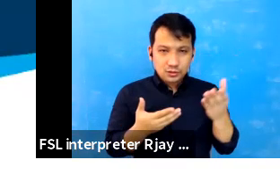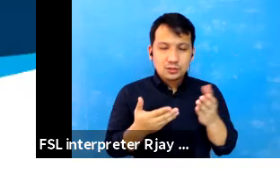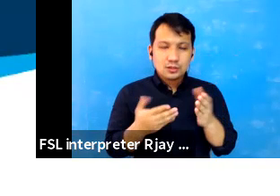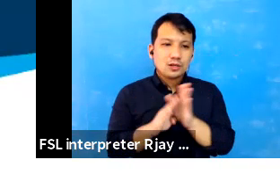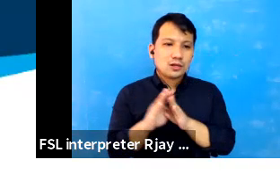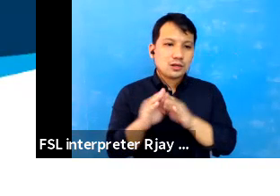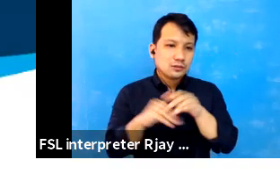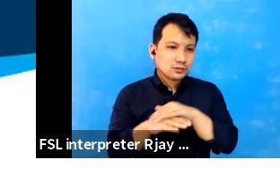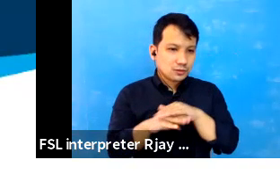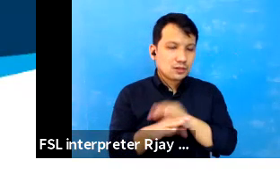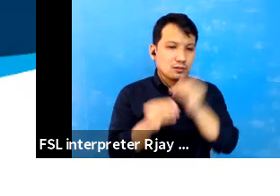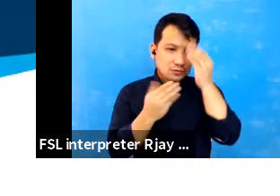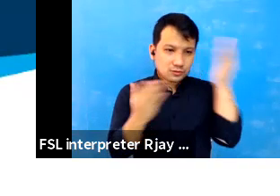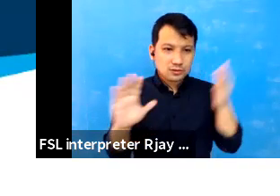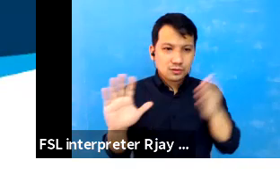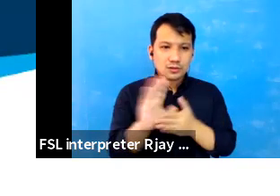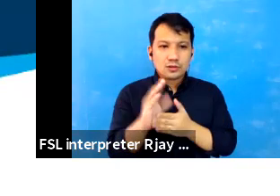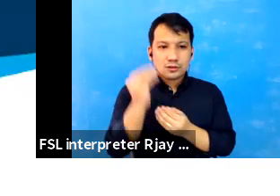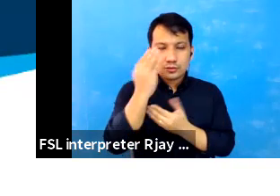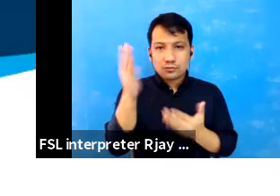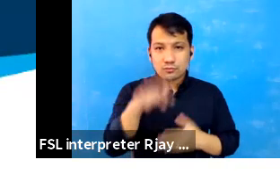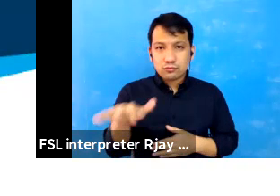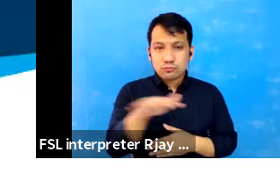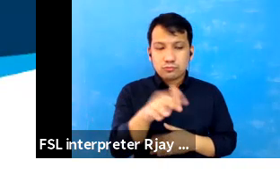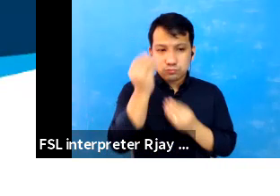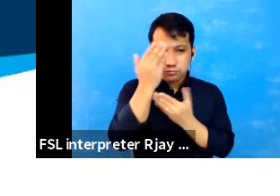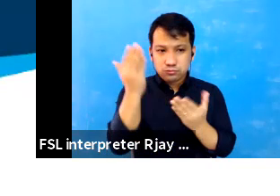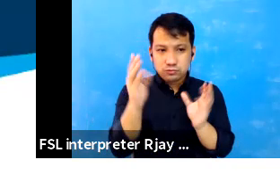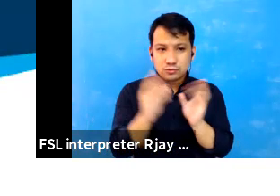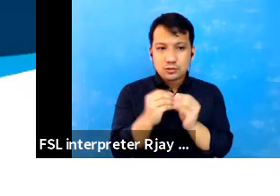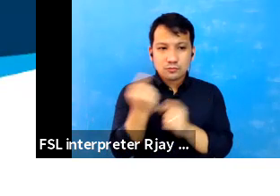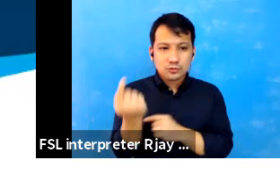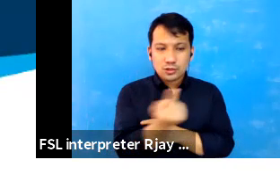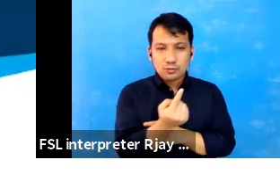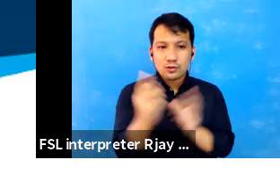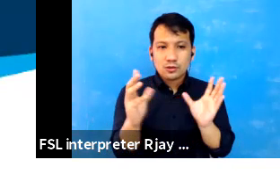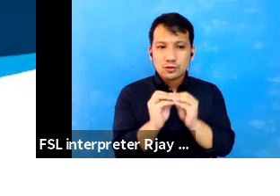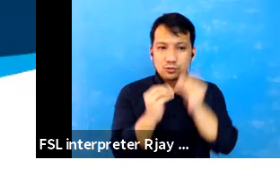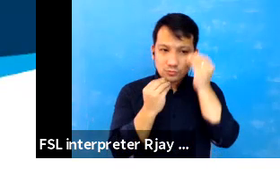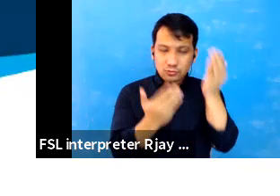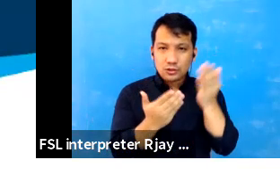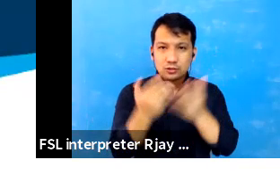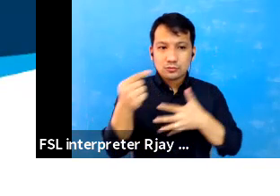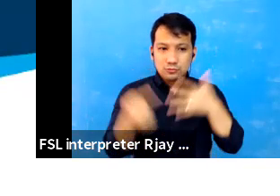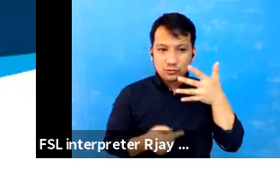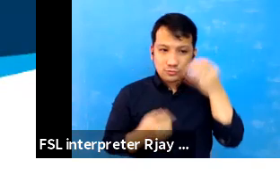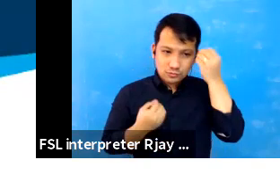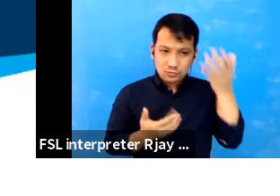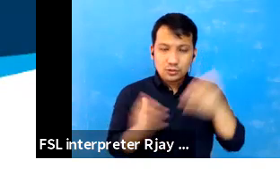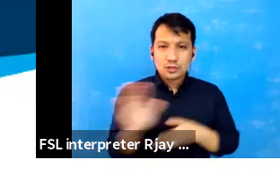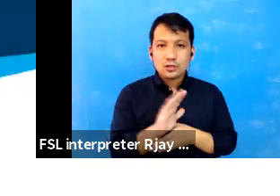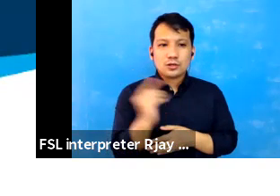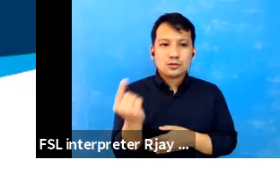accessible to the residents not only due to its topography but also